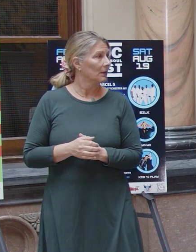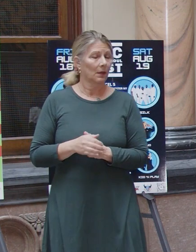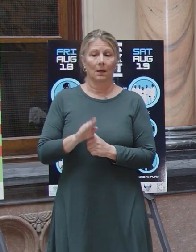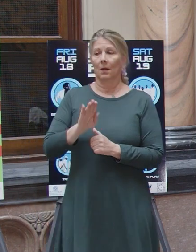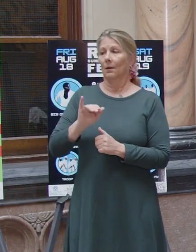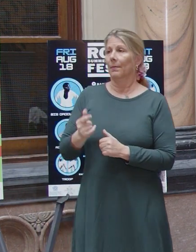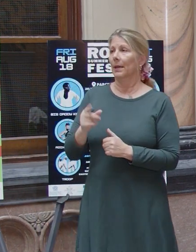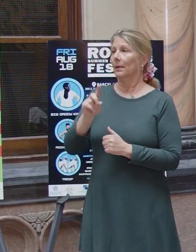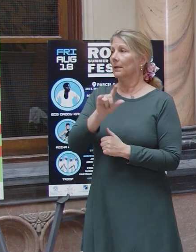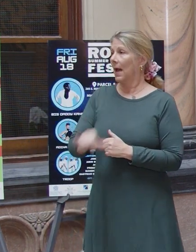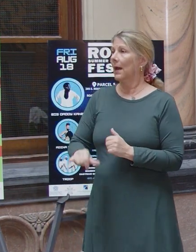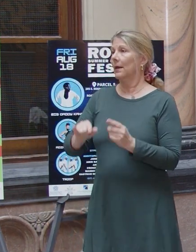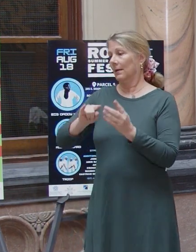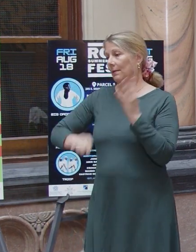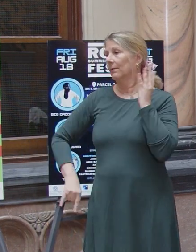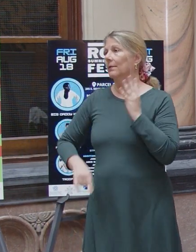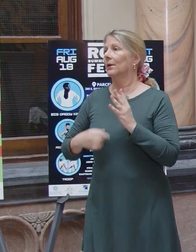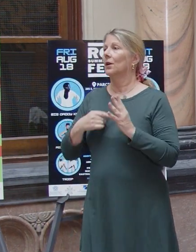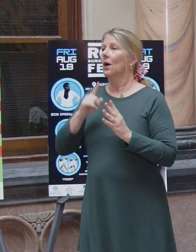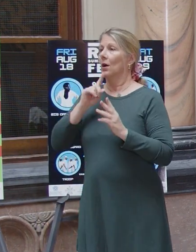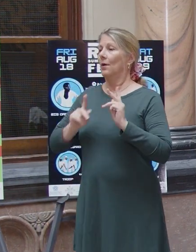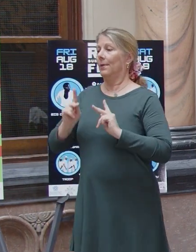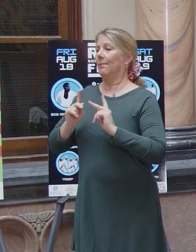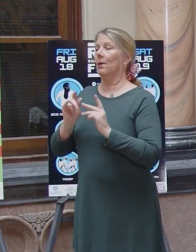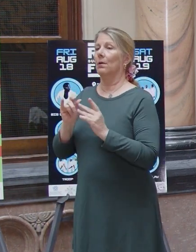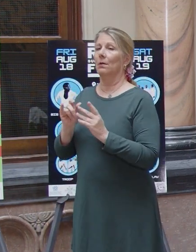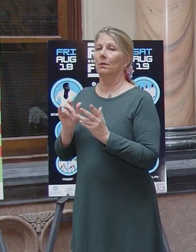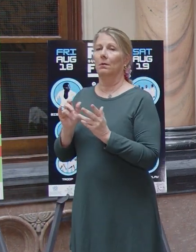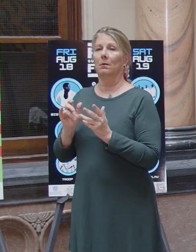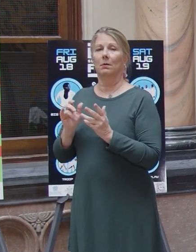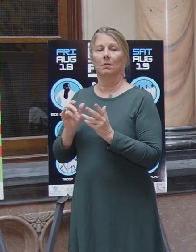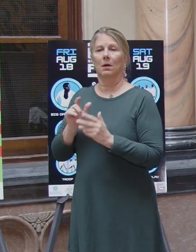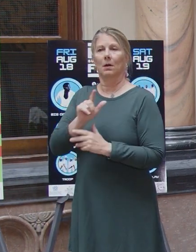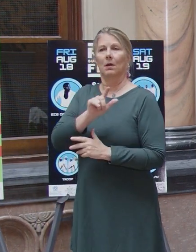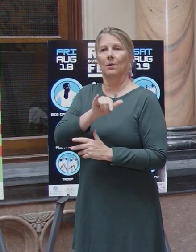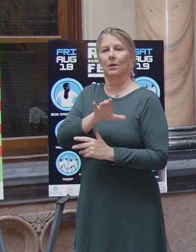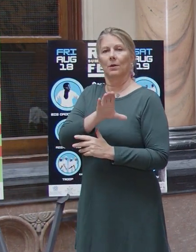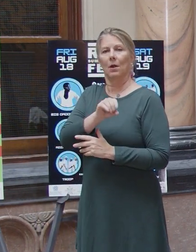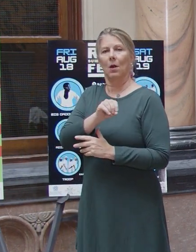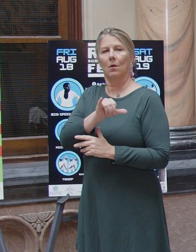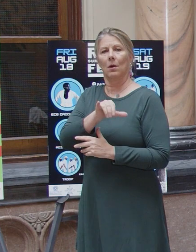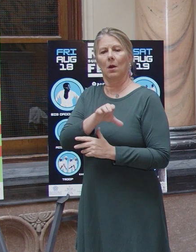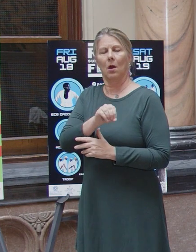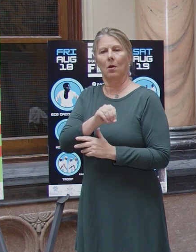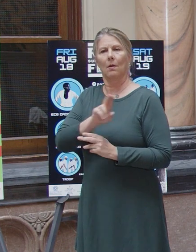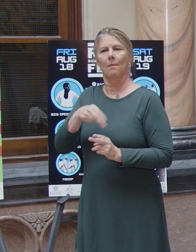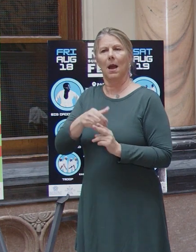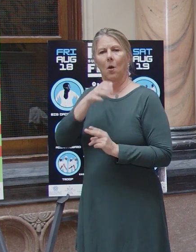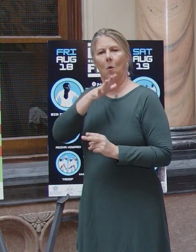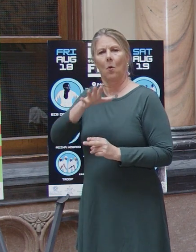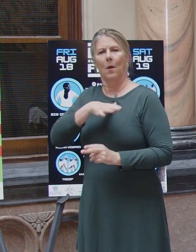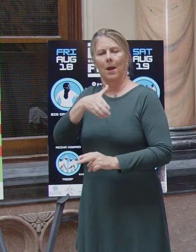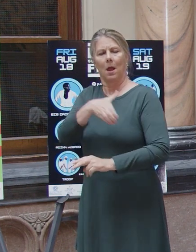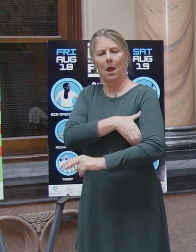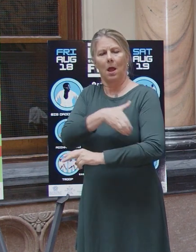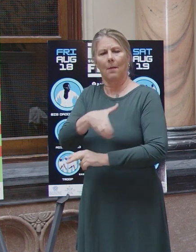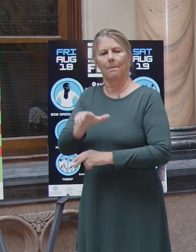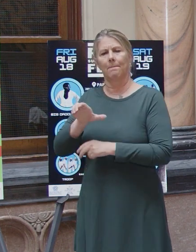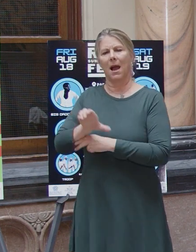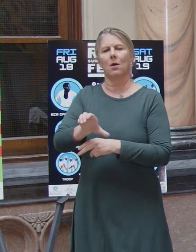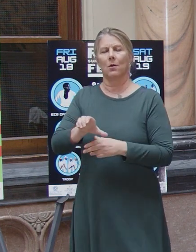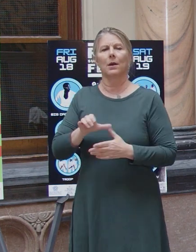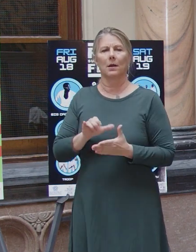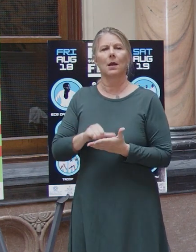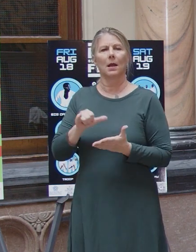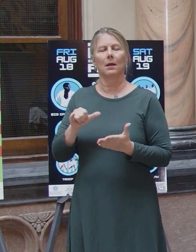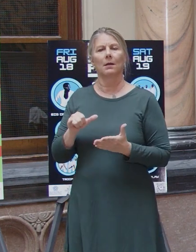Daddy Kane, I mean, these are folks that Yo-Yo was about women empowerment when you listen to her, and even the work that she does in the